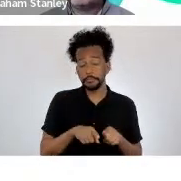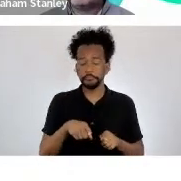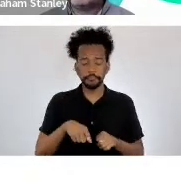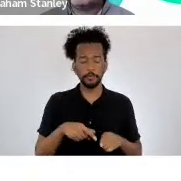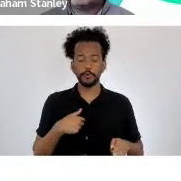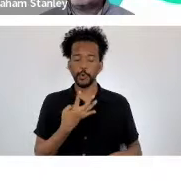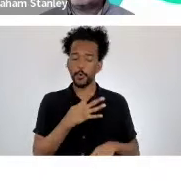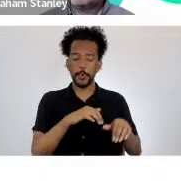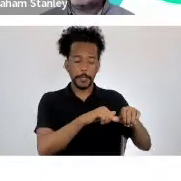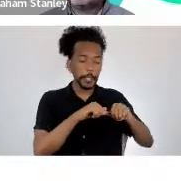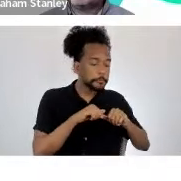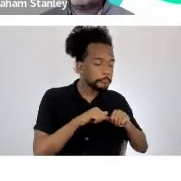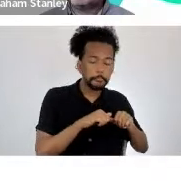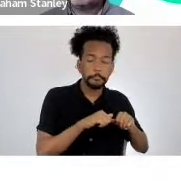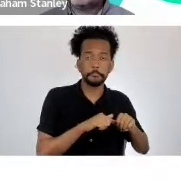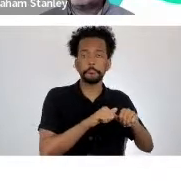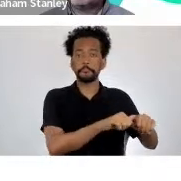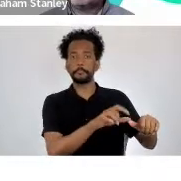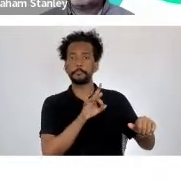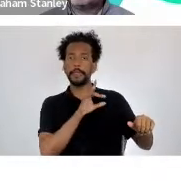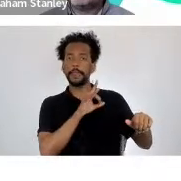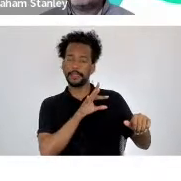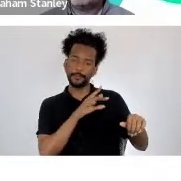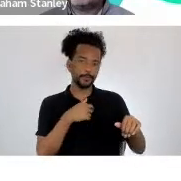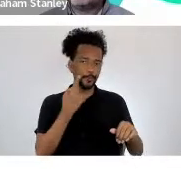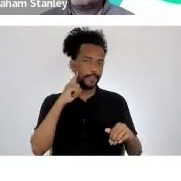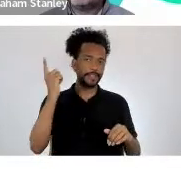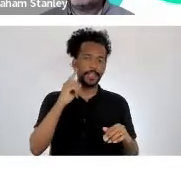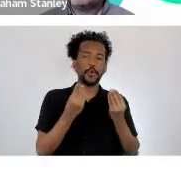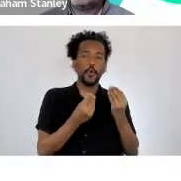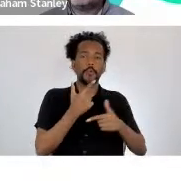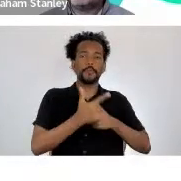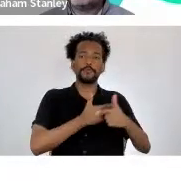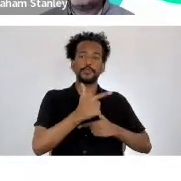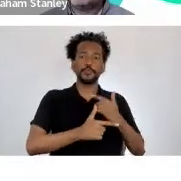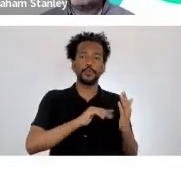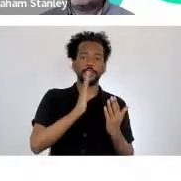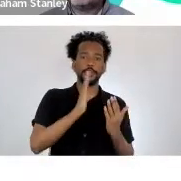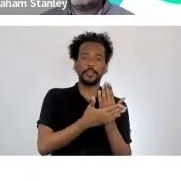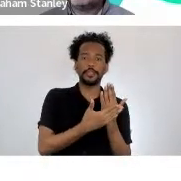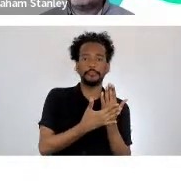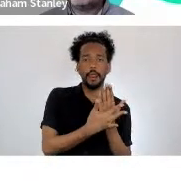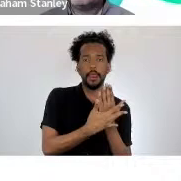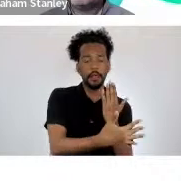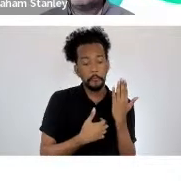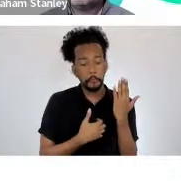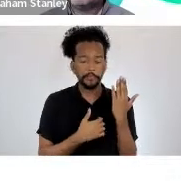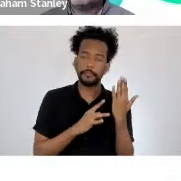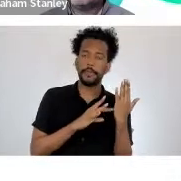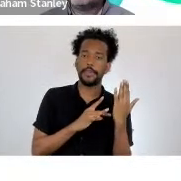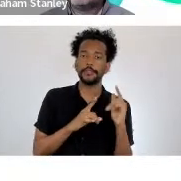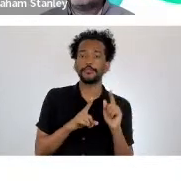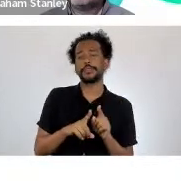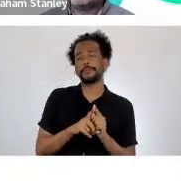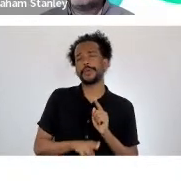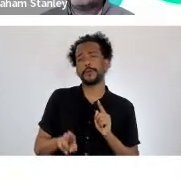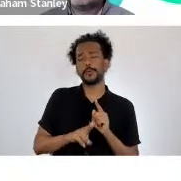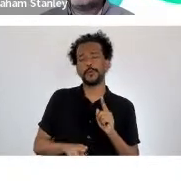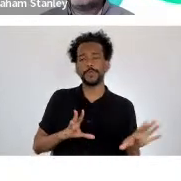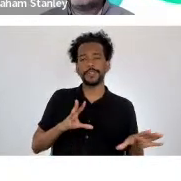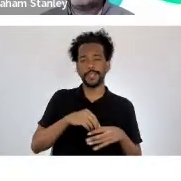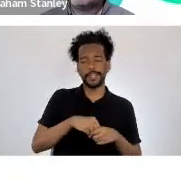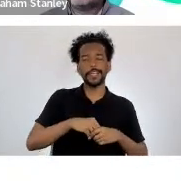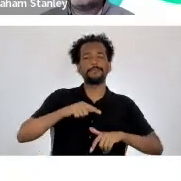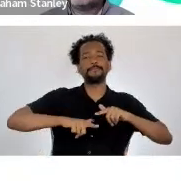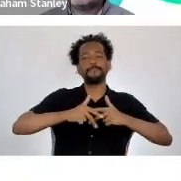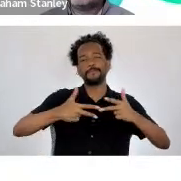is operating and therefore there's fear. There could be fear of losing a natural learning environment and along with it, the real emotions